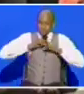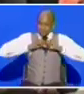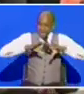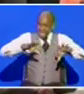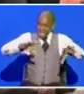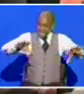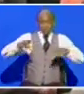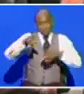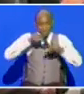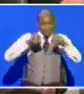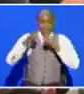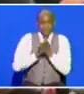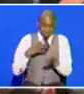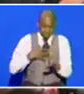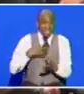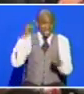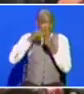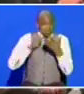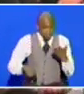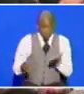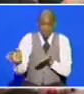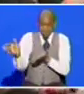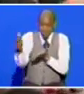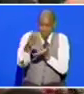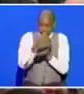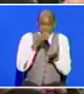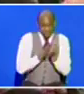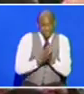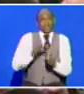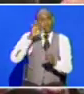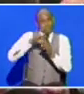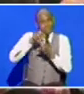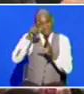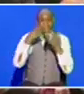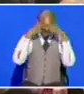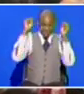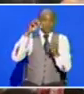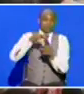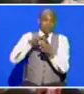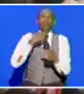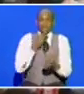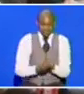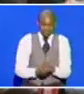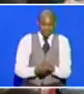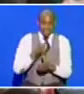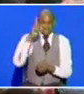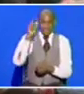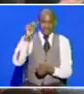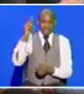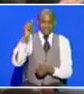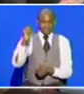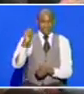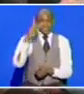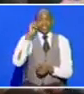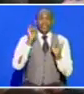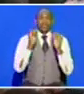their tentacles further with the aim of consolidating that crucial presidential vote. Duncan Hemba,